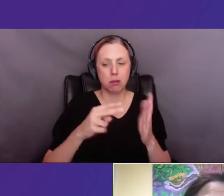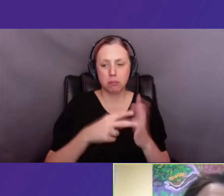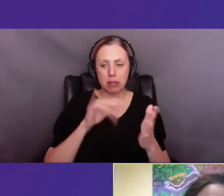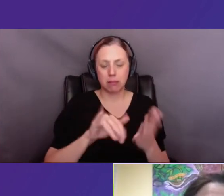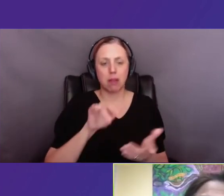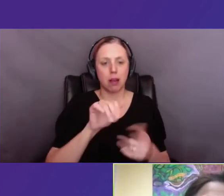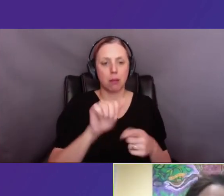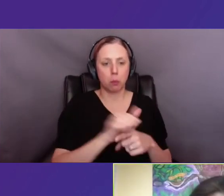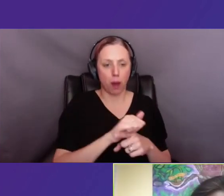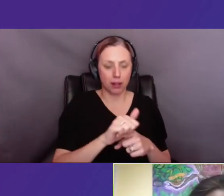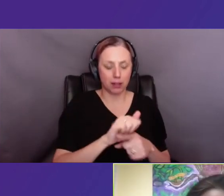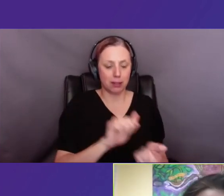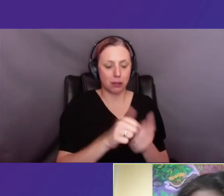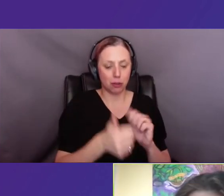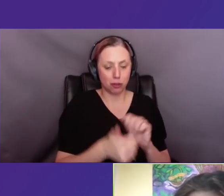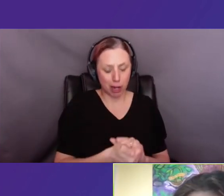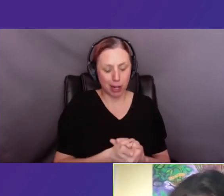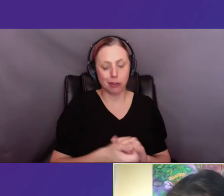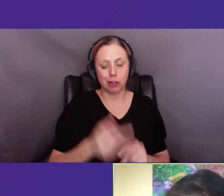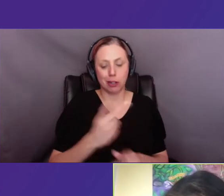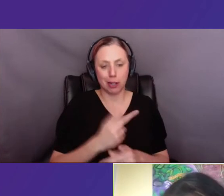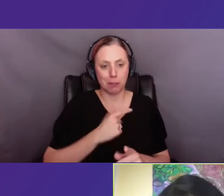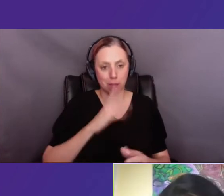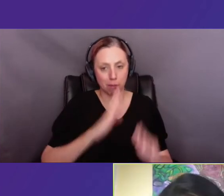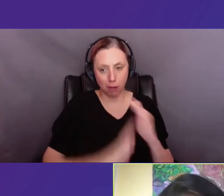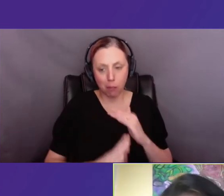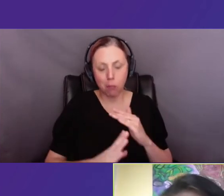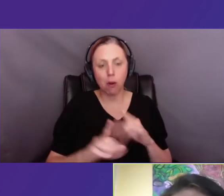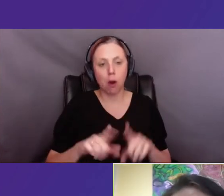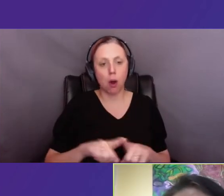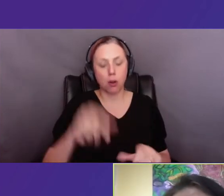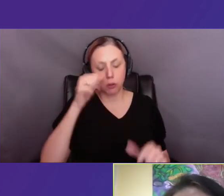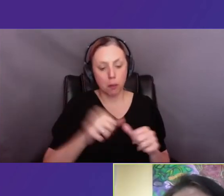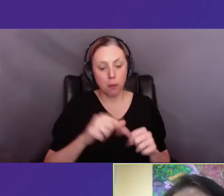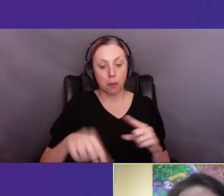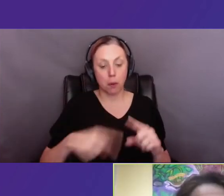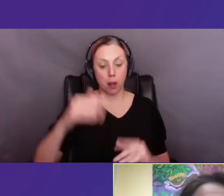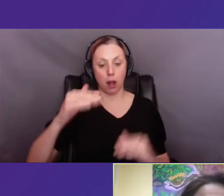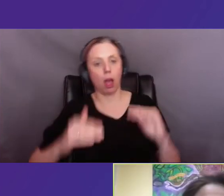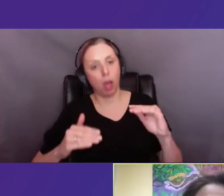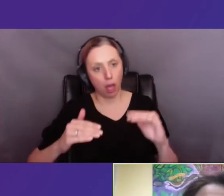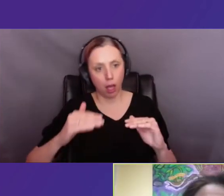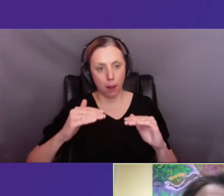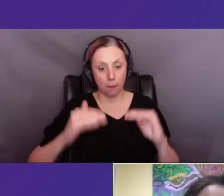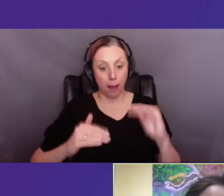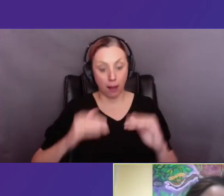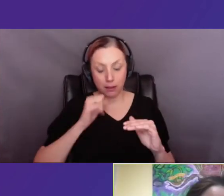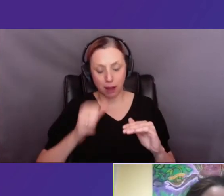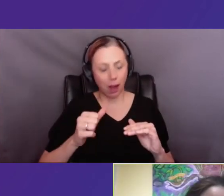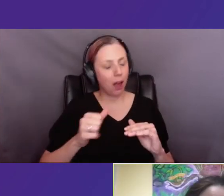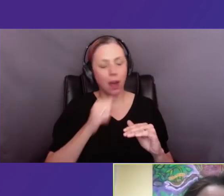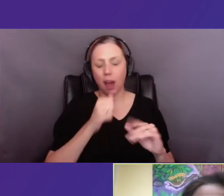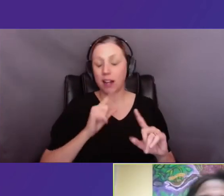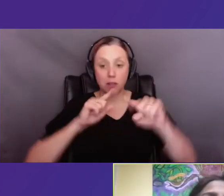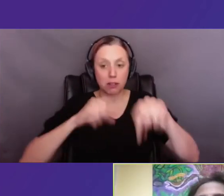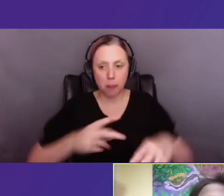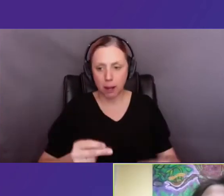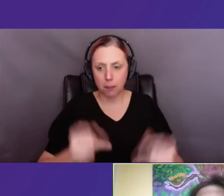me humble and remembering that when I fall off balance, I don't have a knee-jerk reaction and